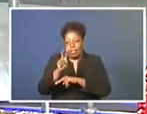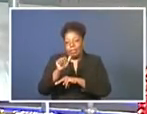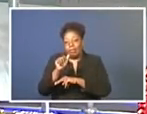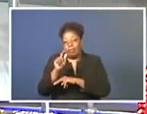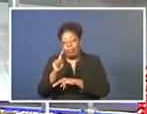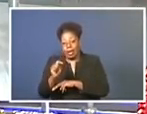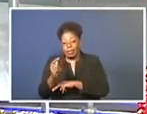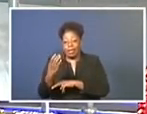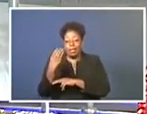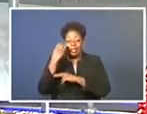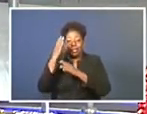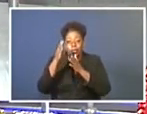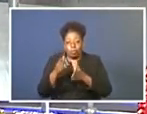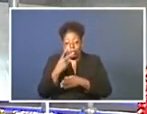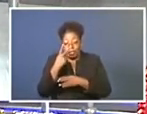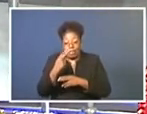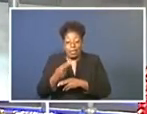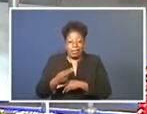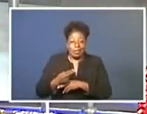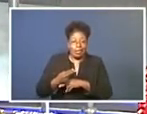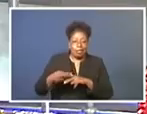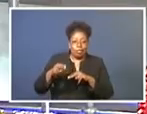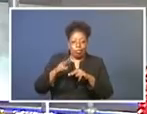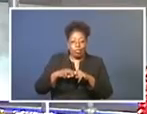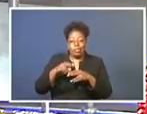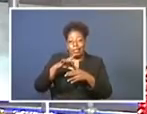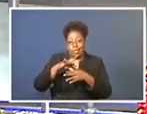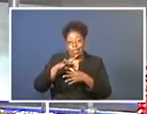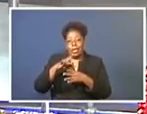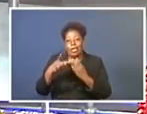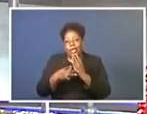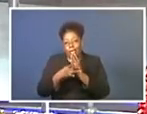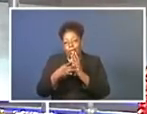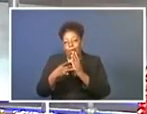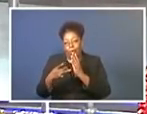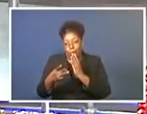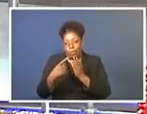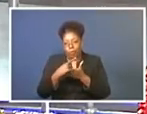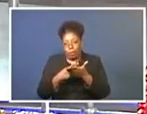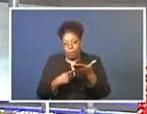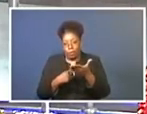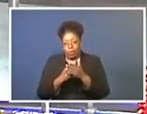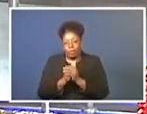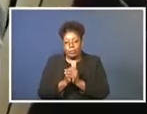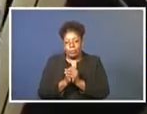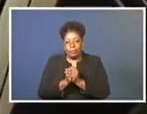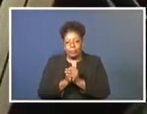tax, consumers are seeing a hike in oil prices. Keishla Adderley has that story.